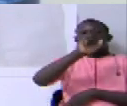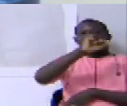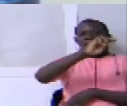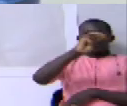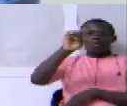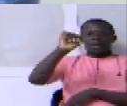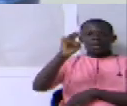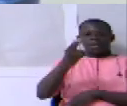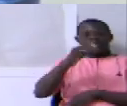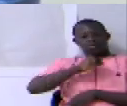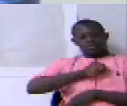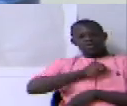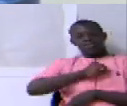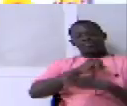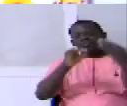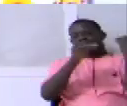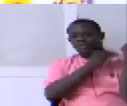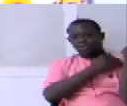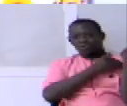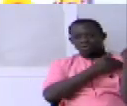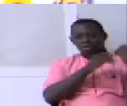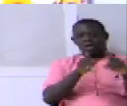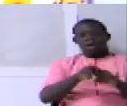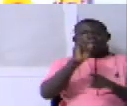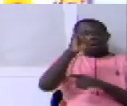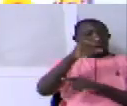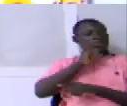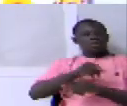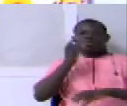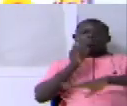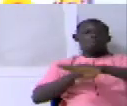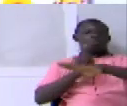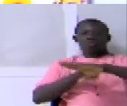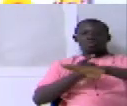Ijameti. You want me? I